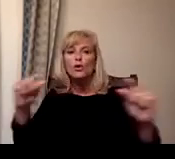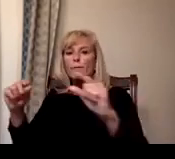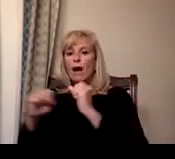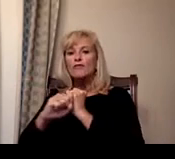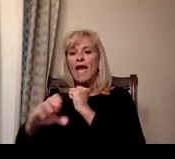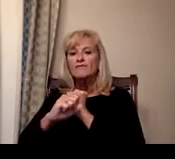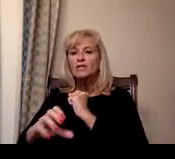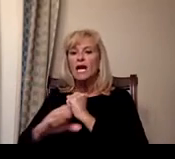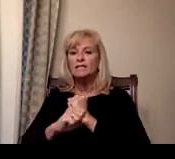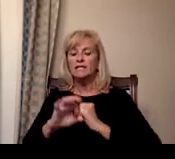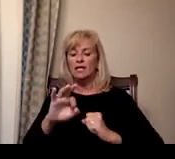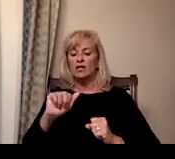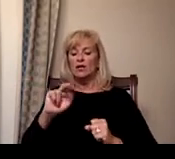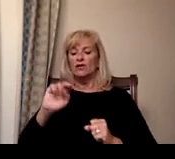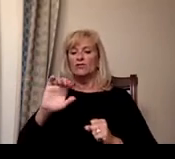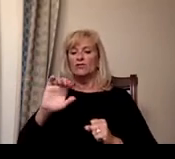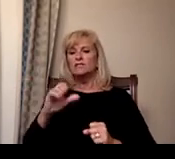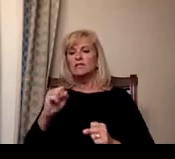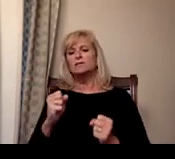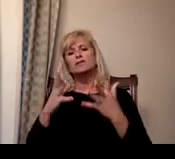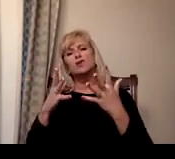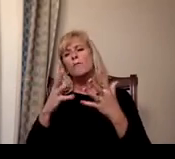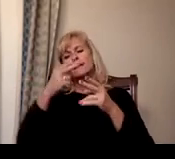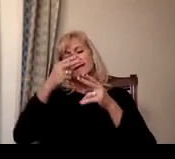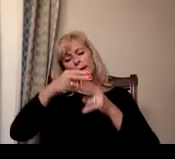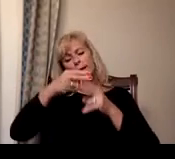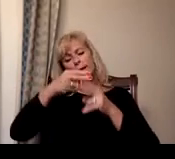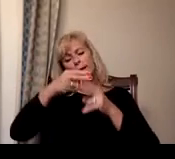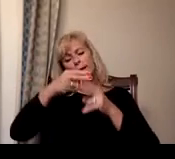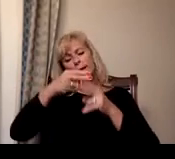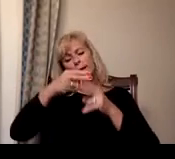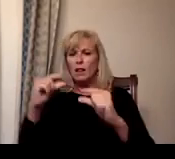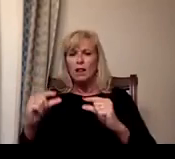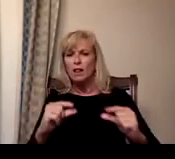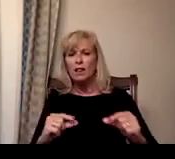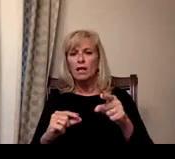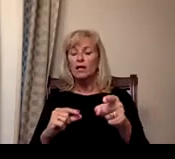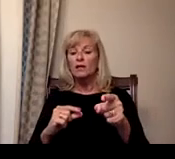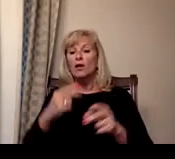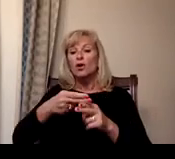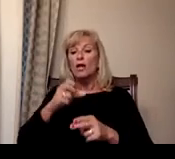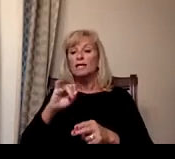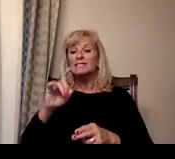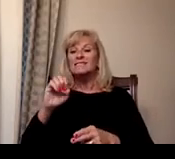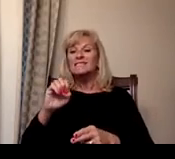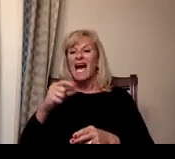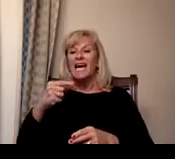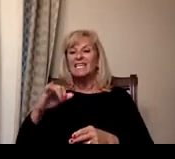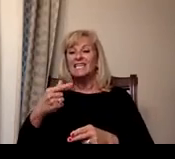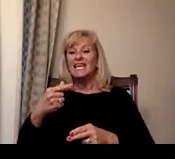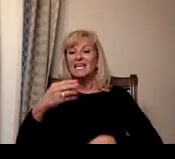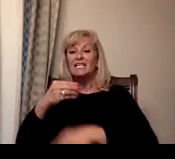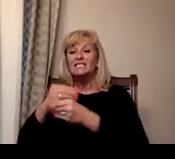advertising, franchise. I mean, there's so many names for it. We call it a side gig sometimes here. The U